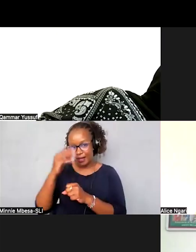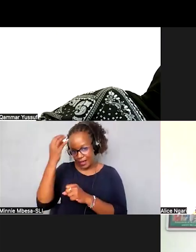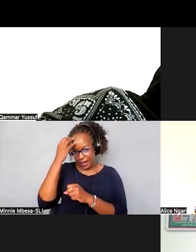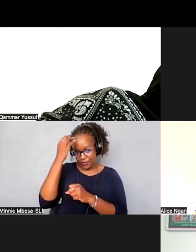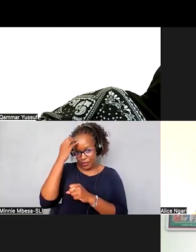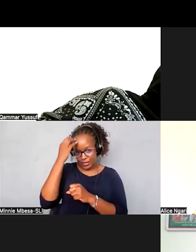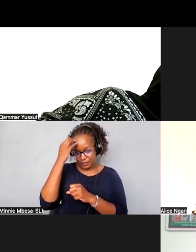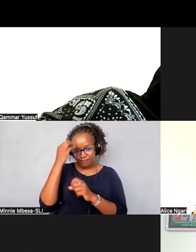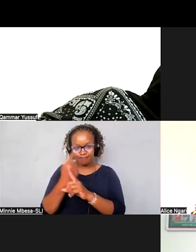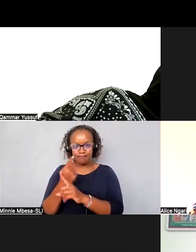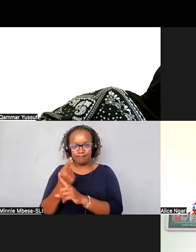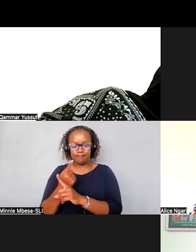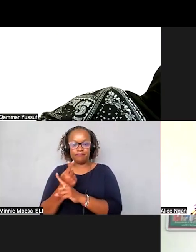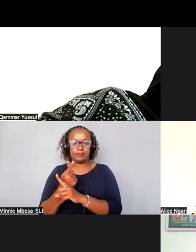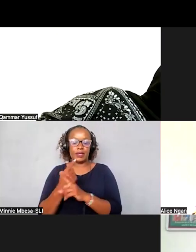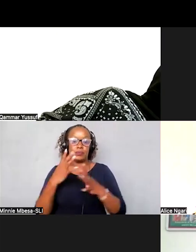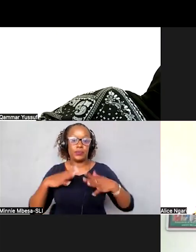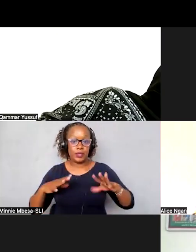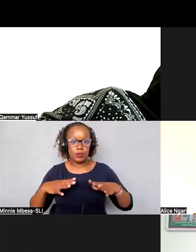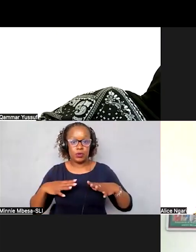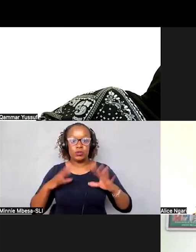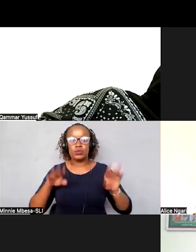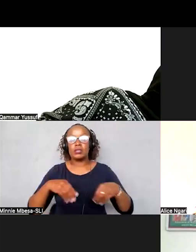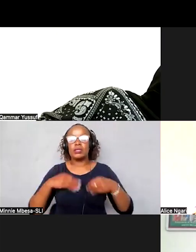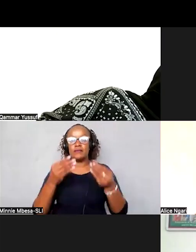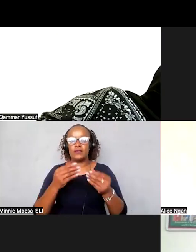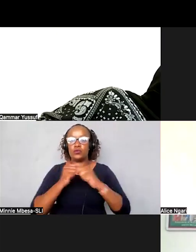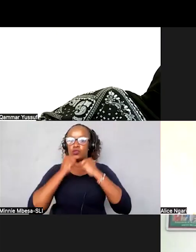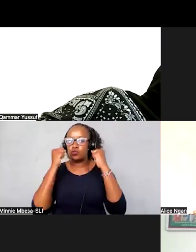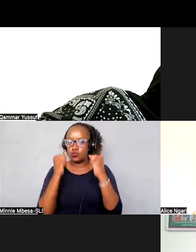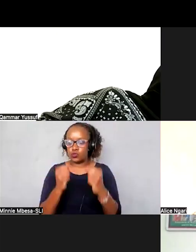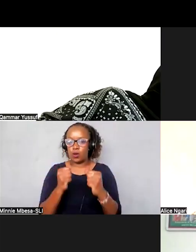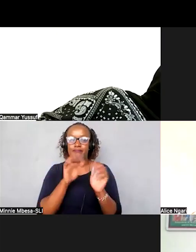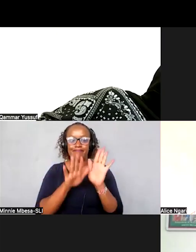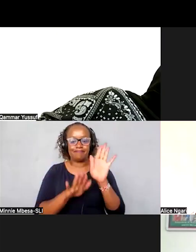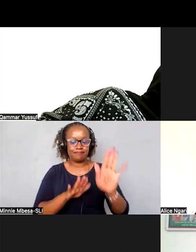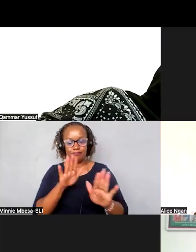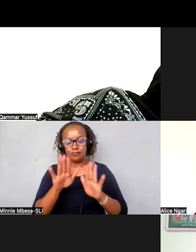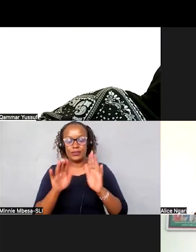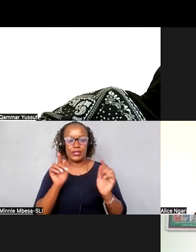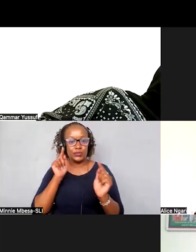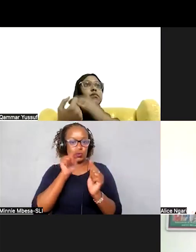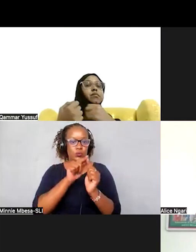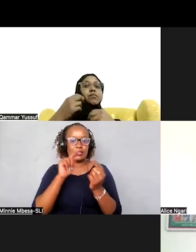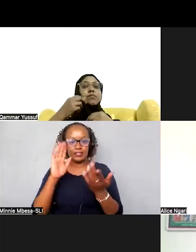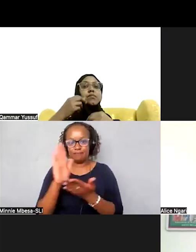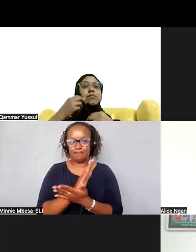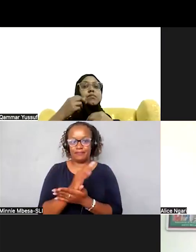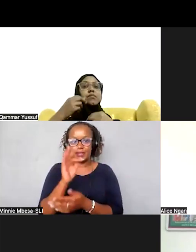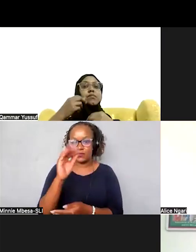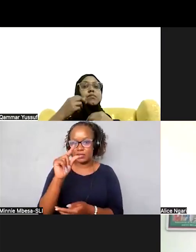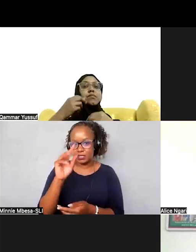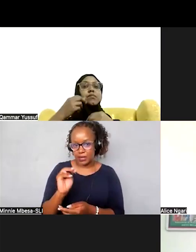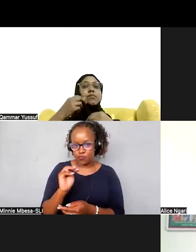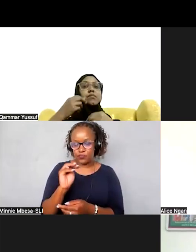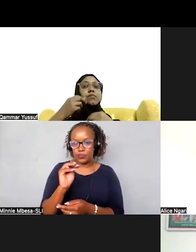gains, allocate resources, and take bold steps towards elimination of FGM. And to be able to do this, we are